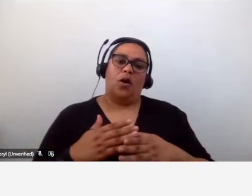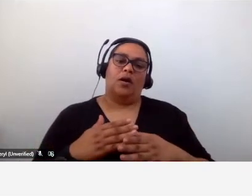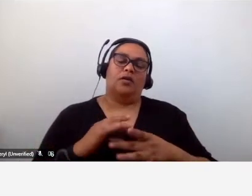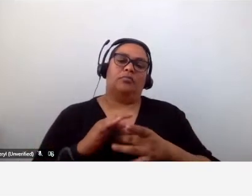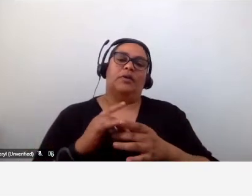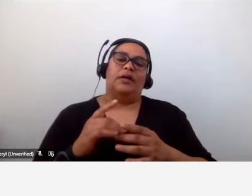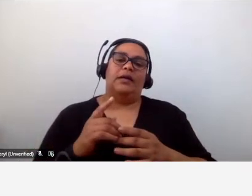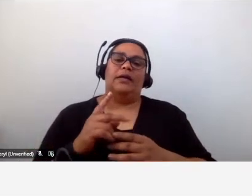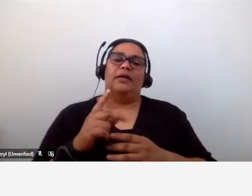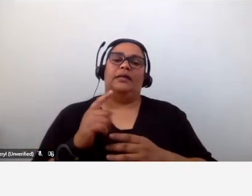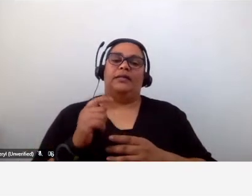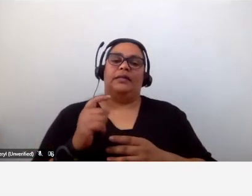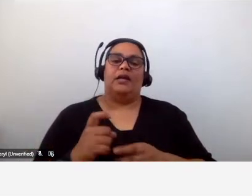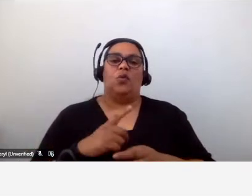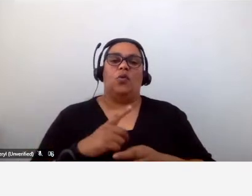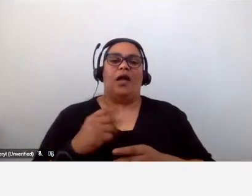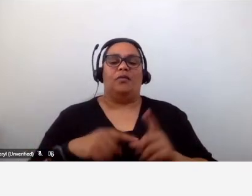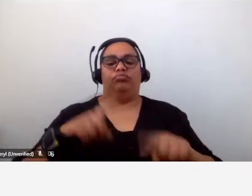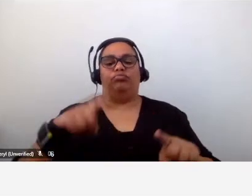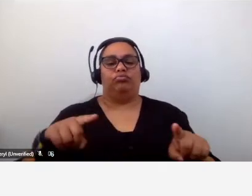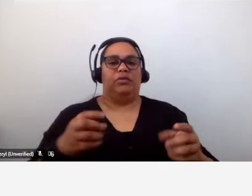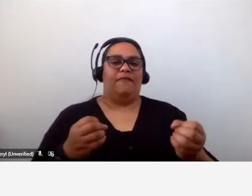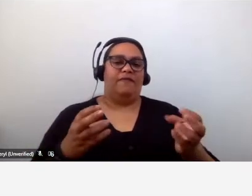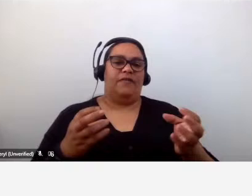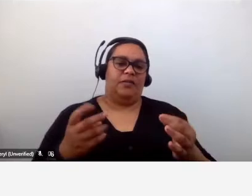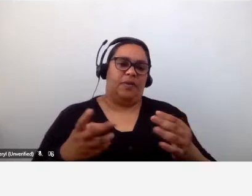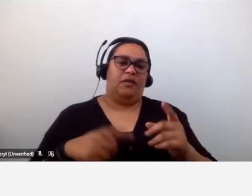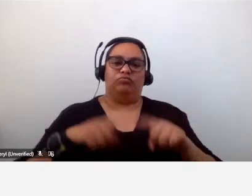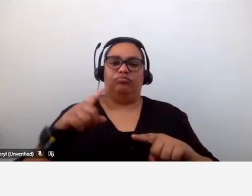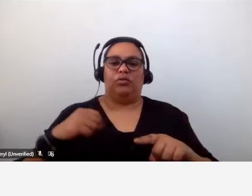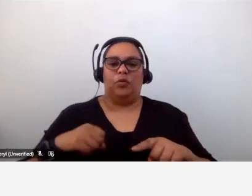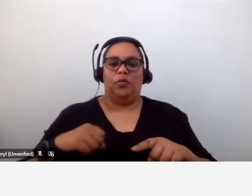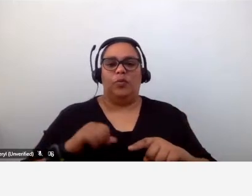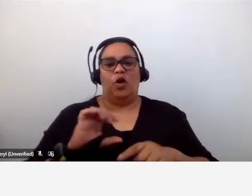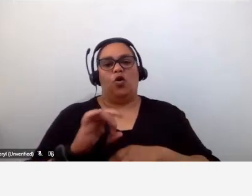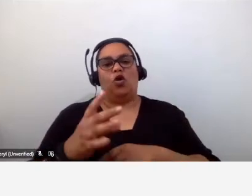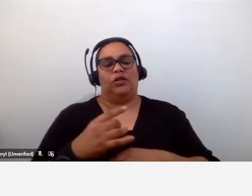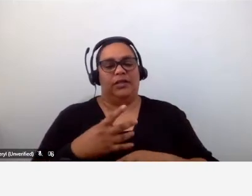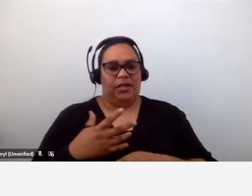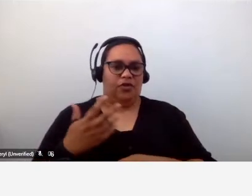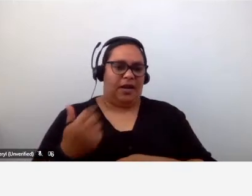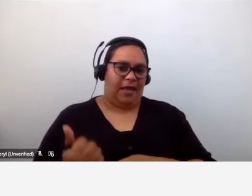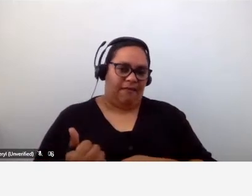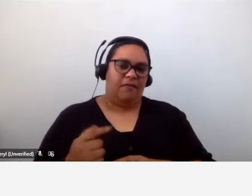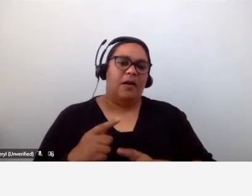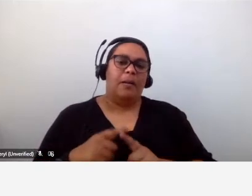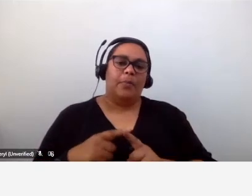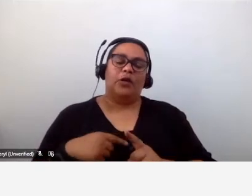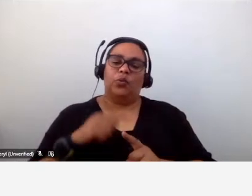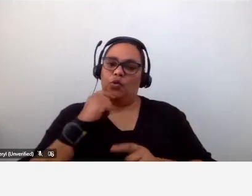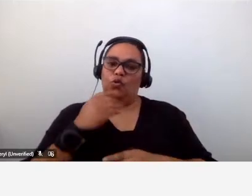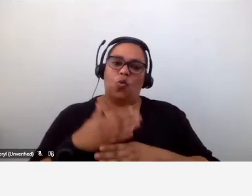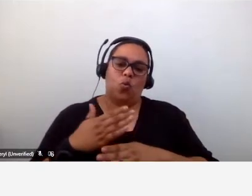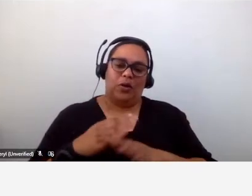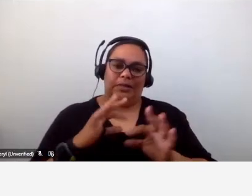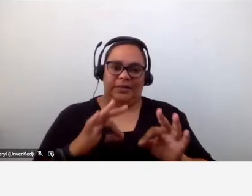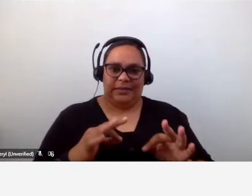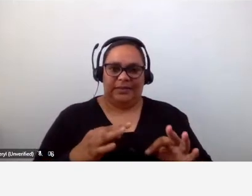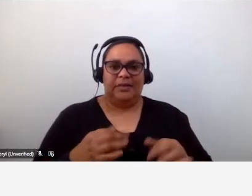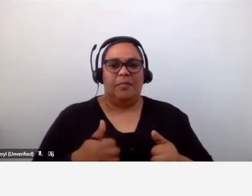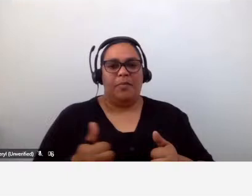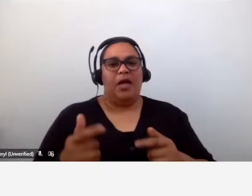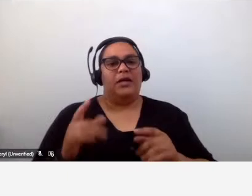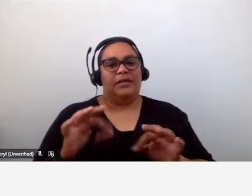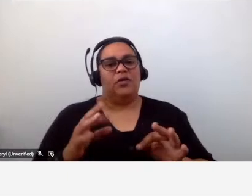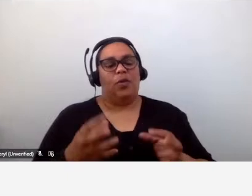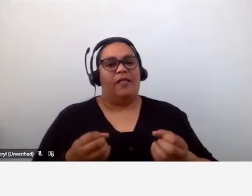the text because we got various feedbacks from the various municipality consultations, and we are reworking that text, and we're going to